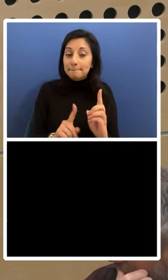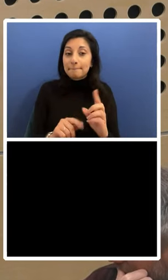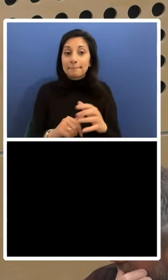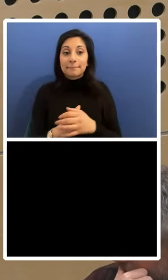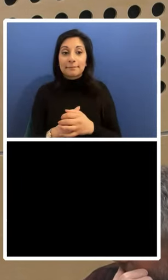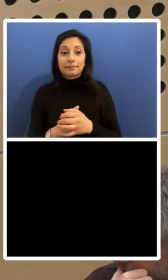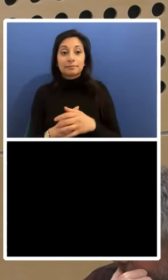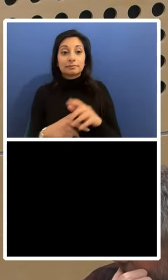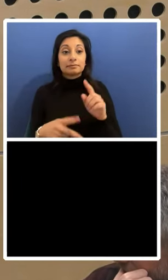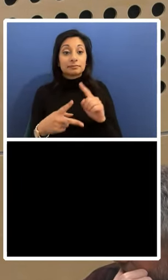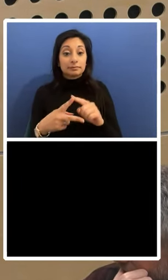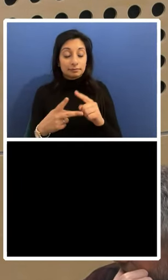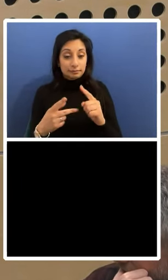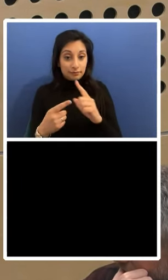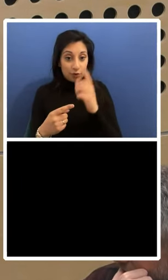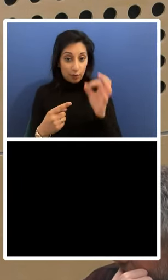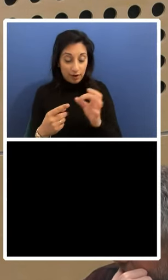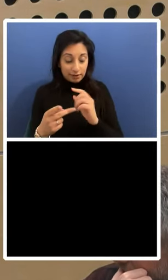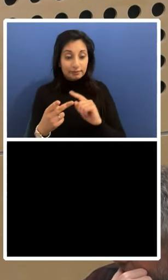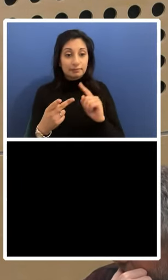Second question is